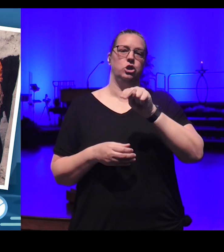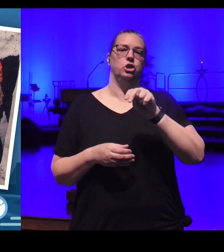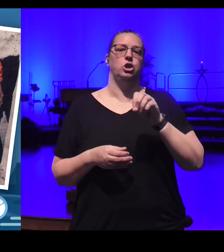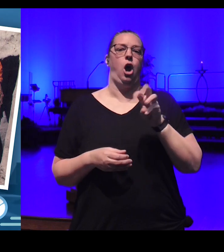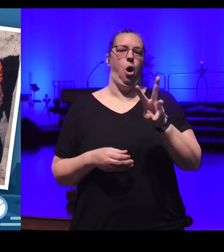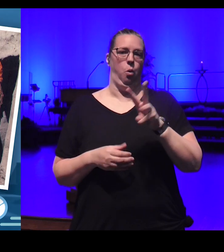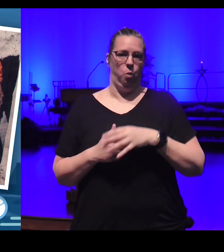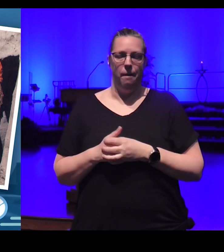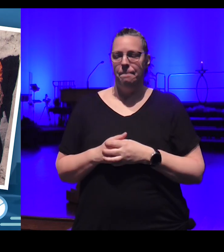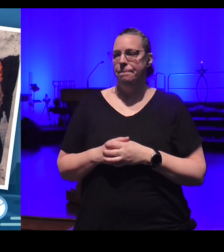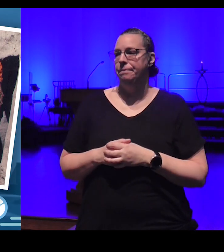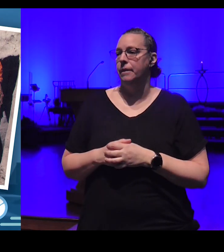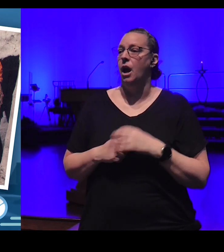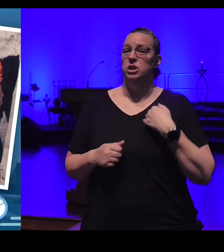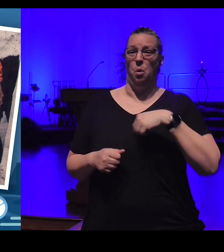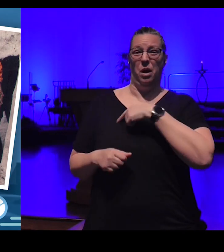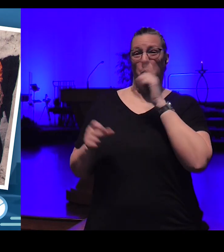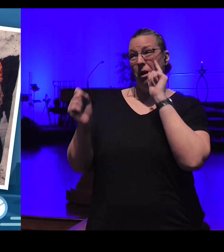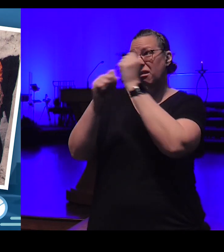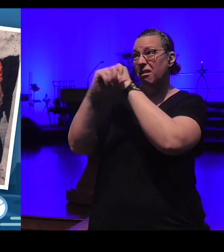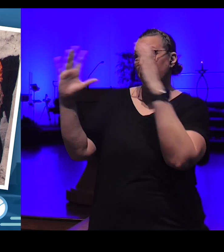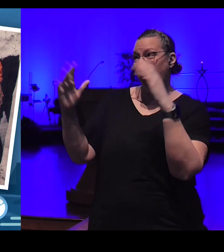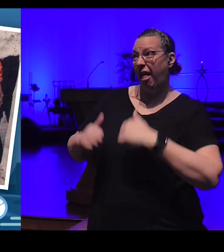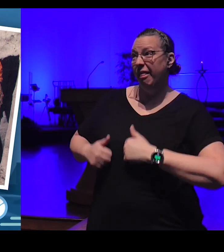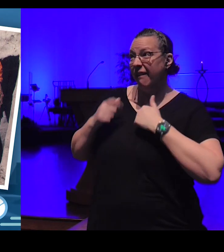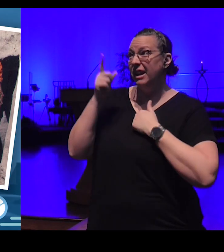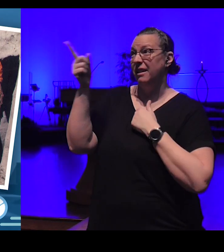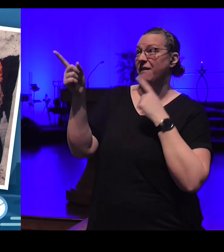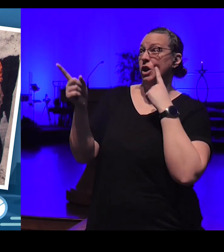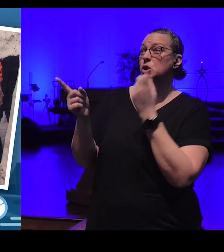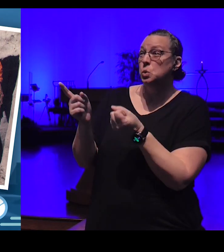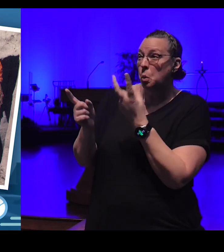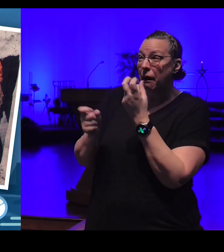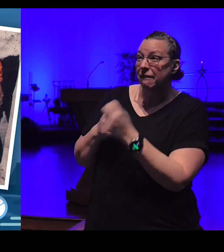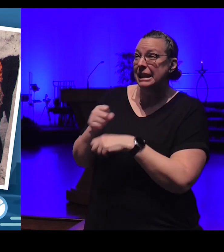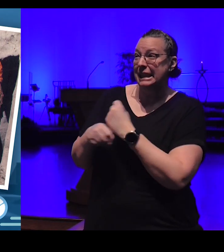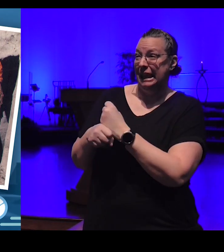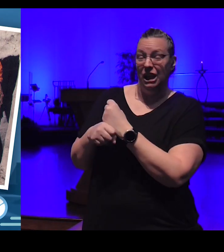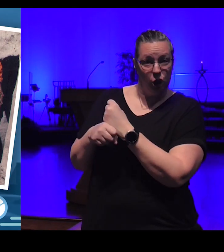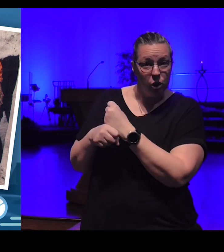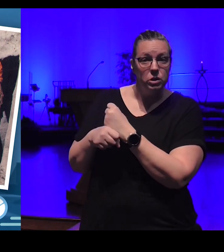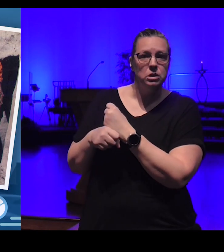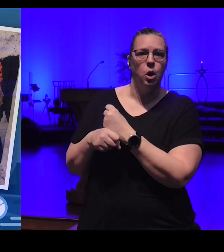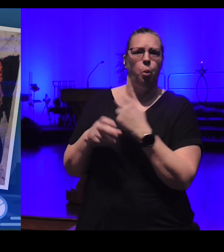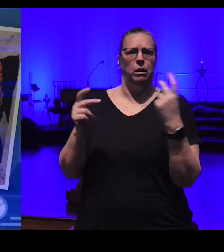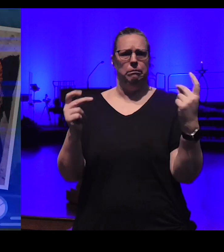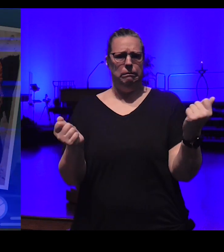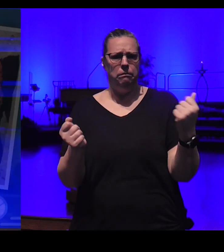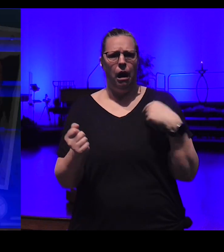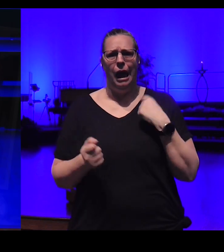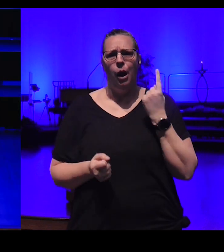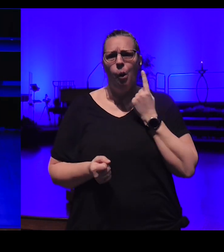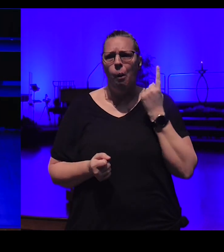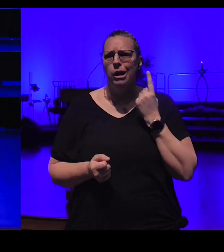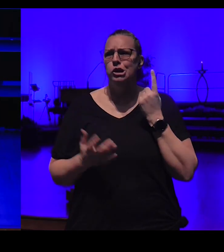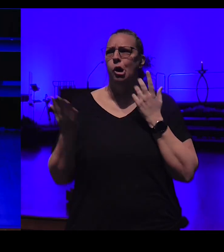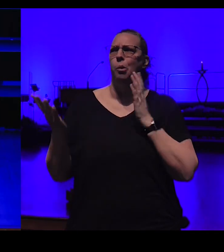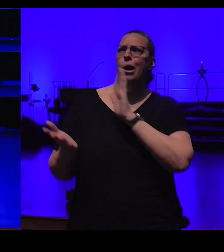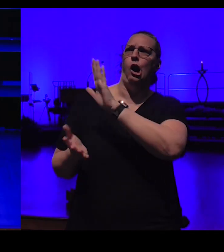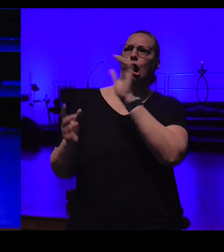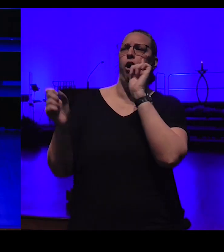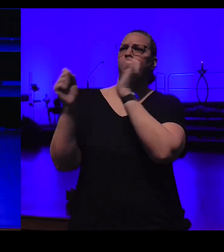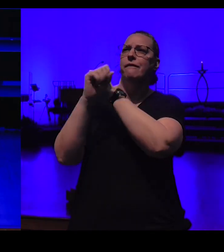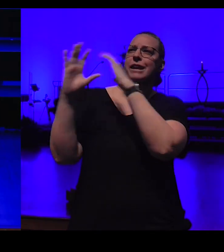picture someone living in a cave for 12 years, we often immediately jump to, I wonder what the visions